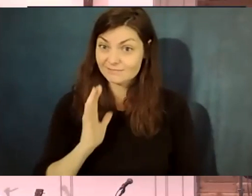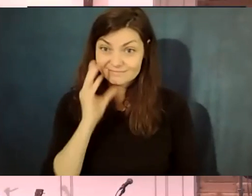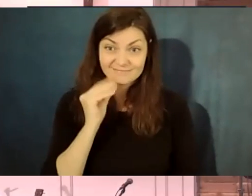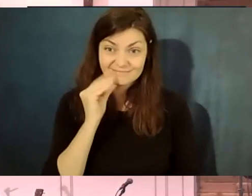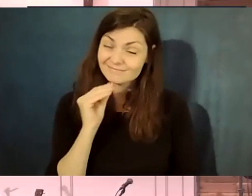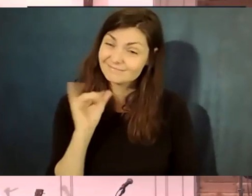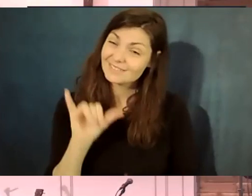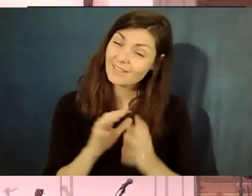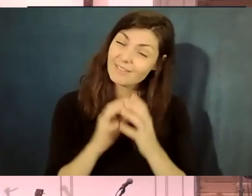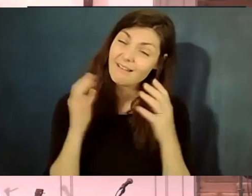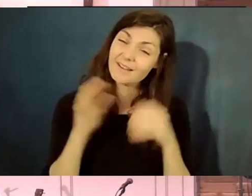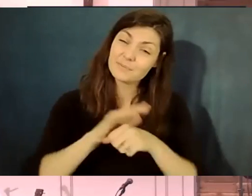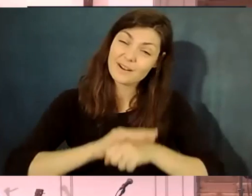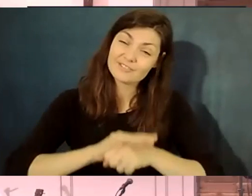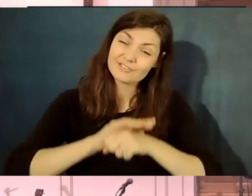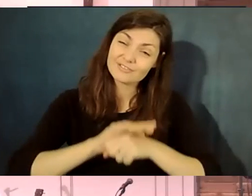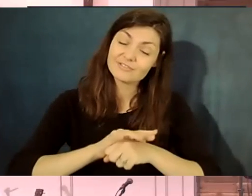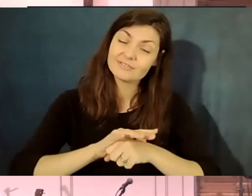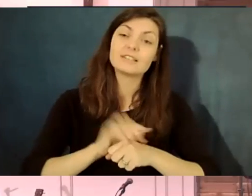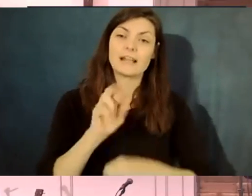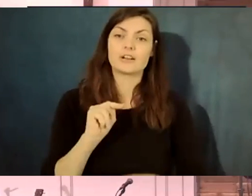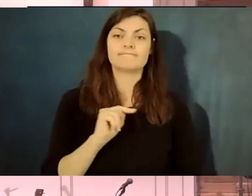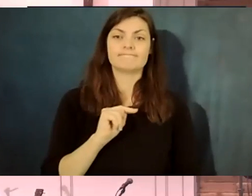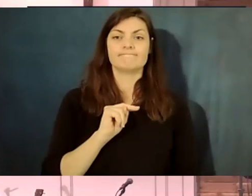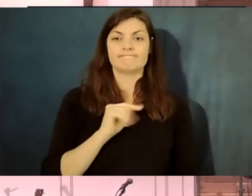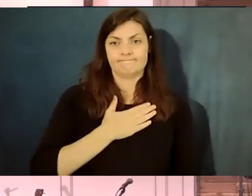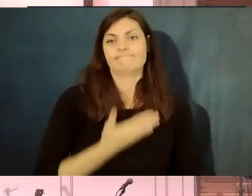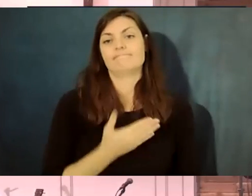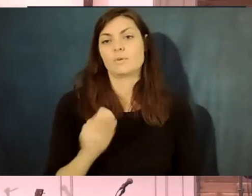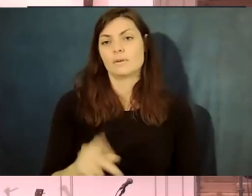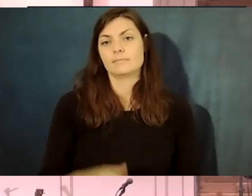mean, that's a lot of pressure. And he gives in.